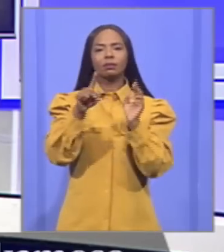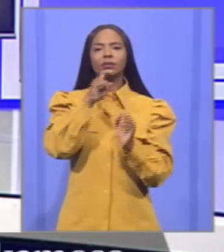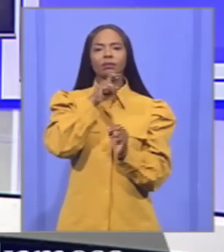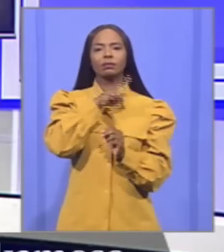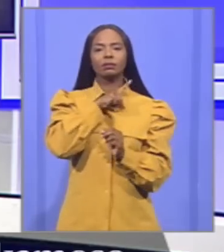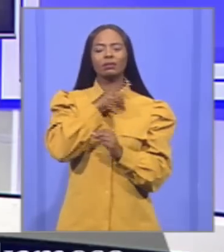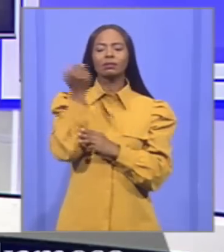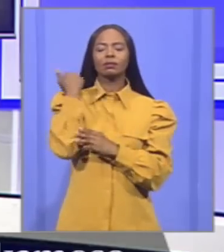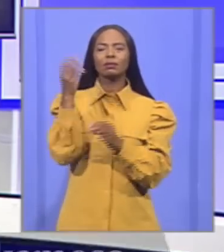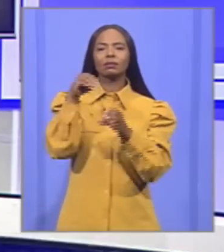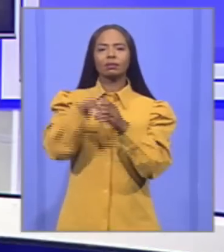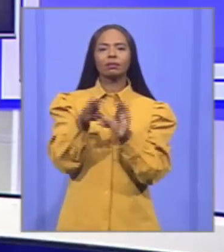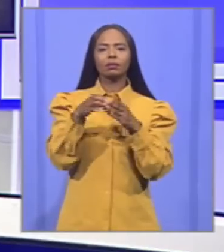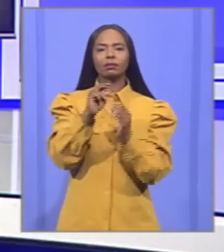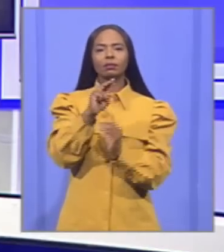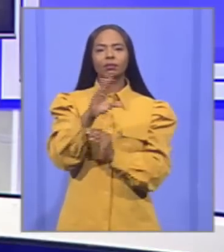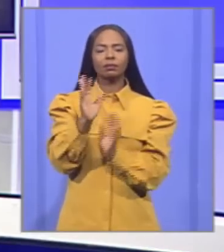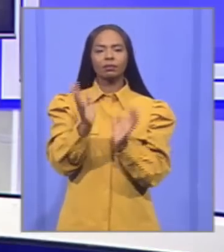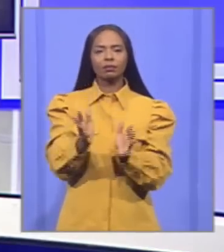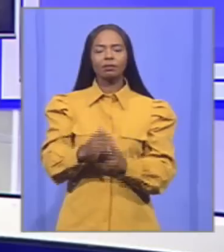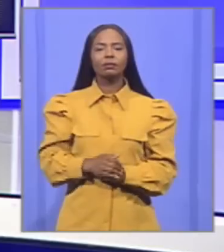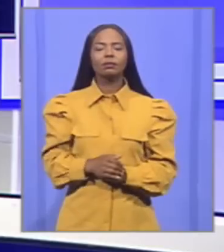ka laboraro kwa Durban.